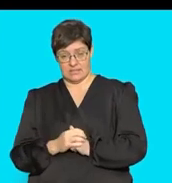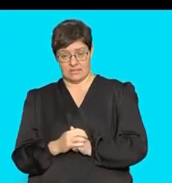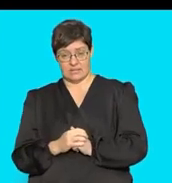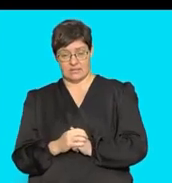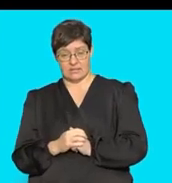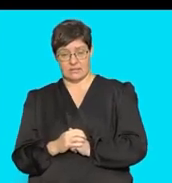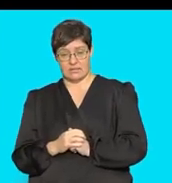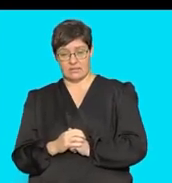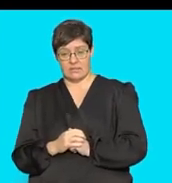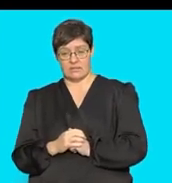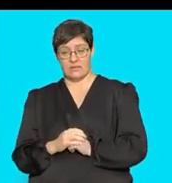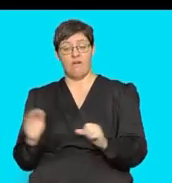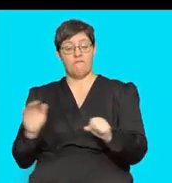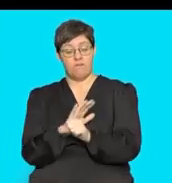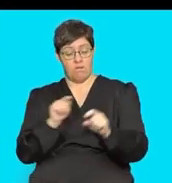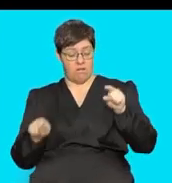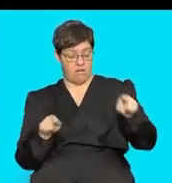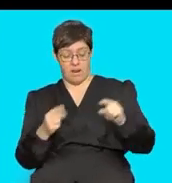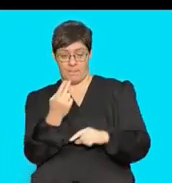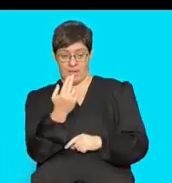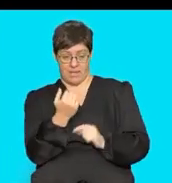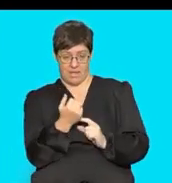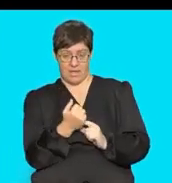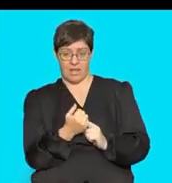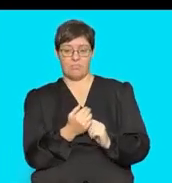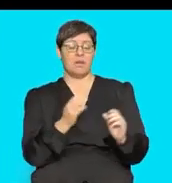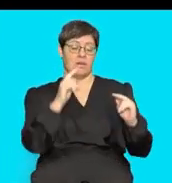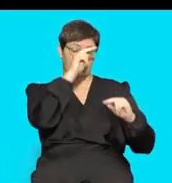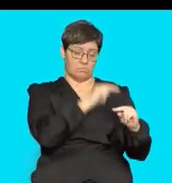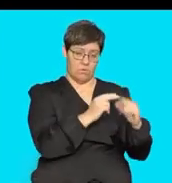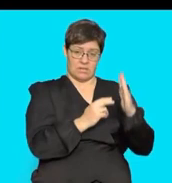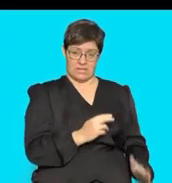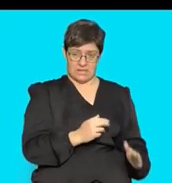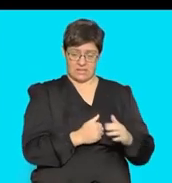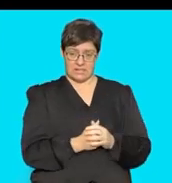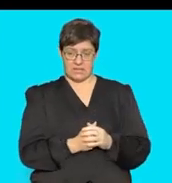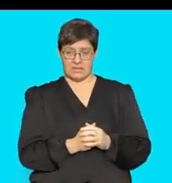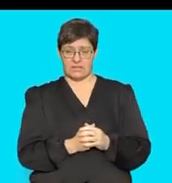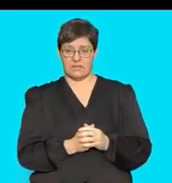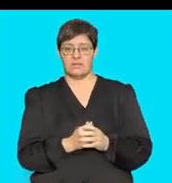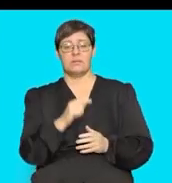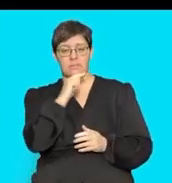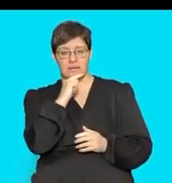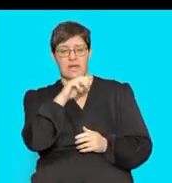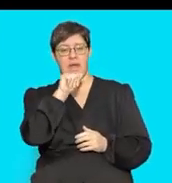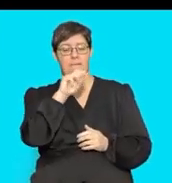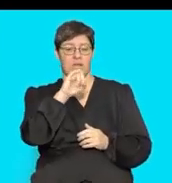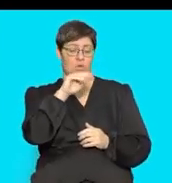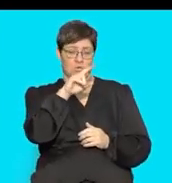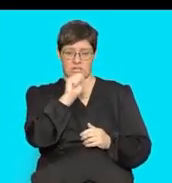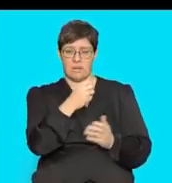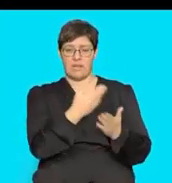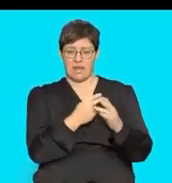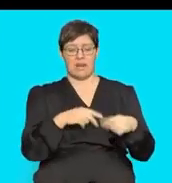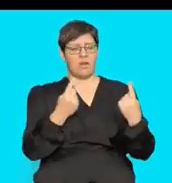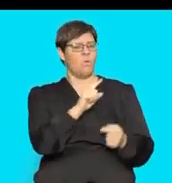the full pair we're given contains the smaller side, so it is an ambiguous case.